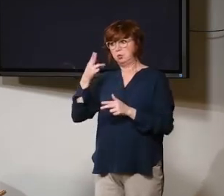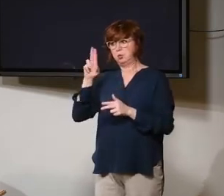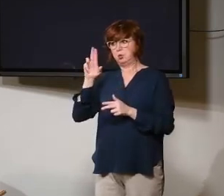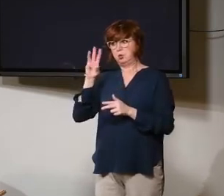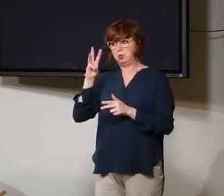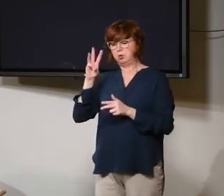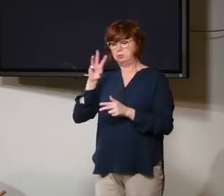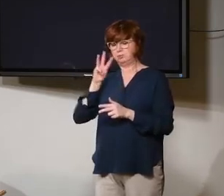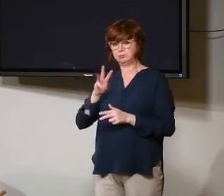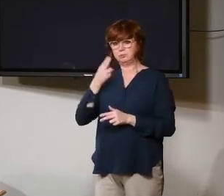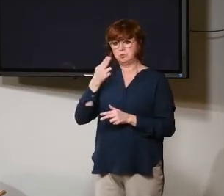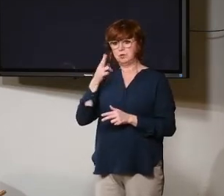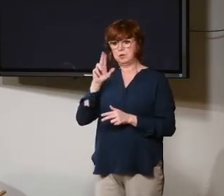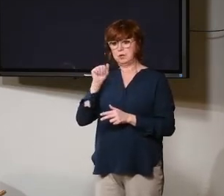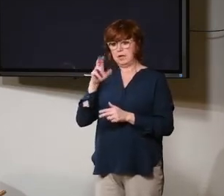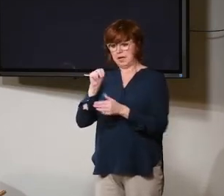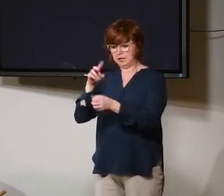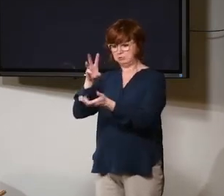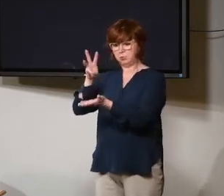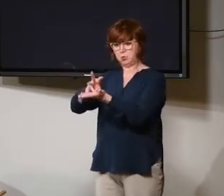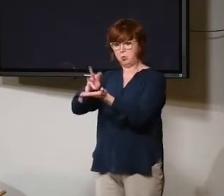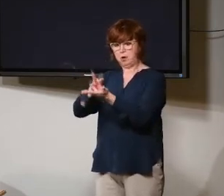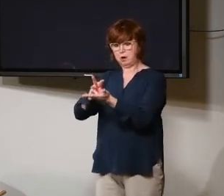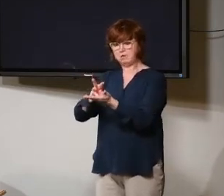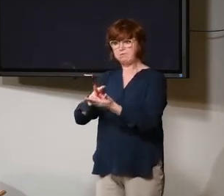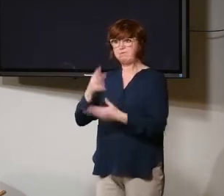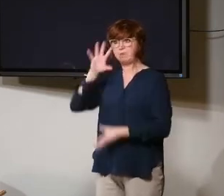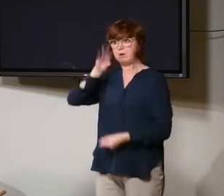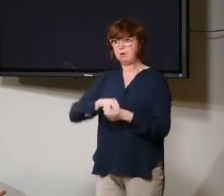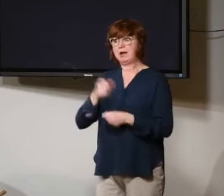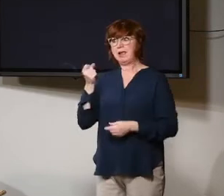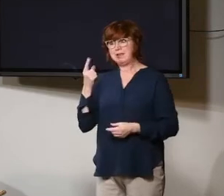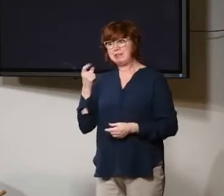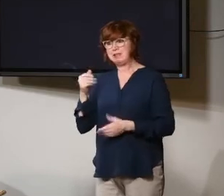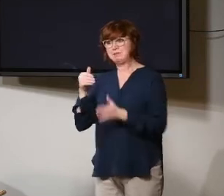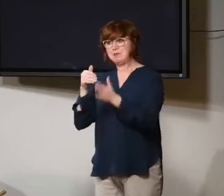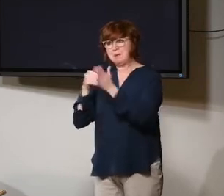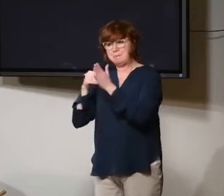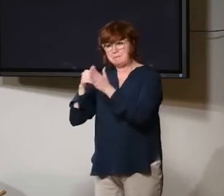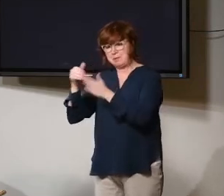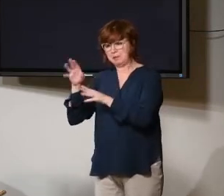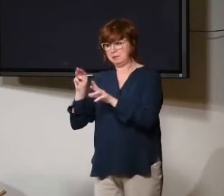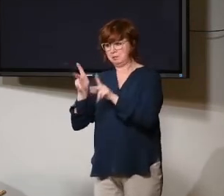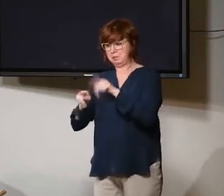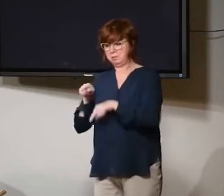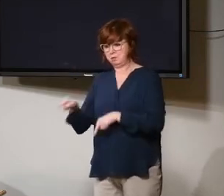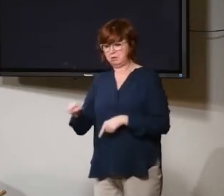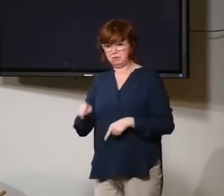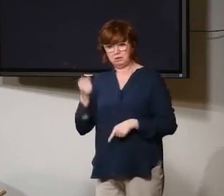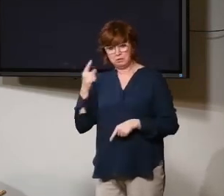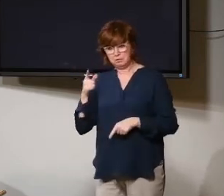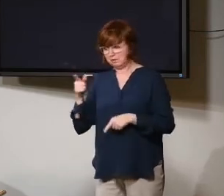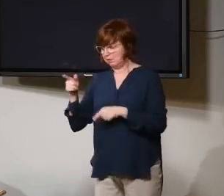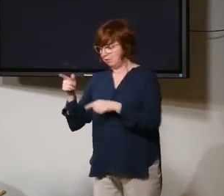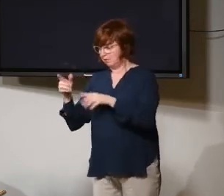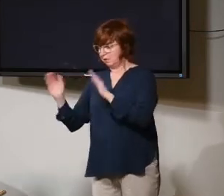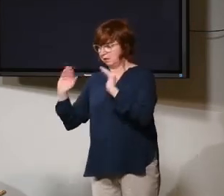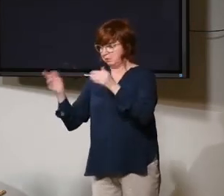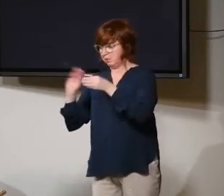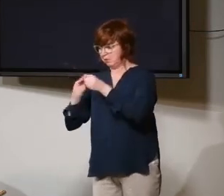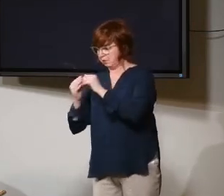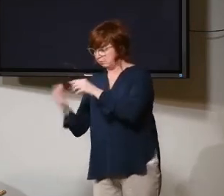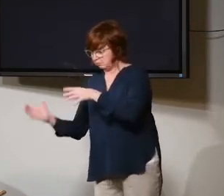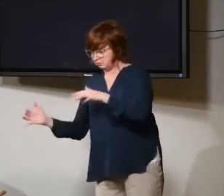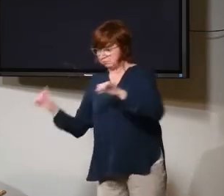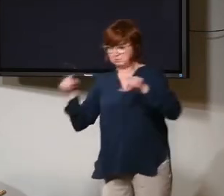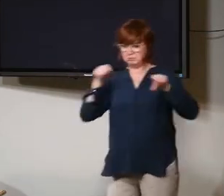11 million people. When you extrapolate that to Saskatchewan's numbers, understanding that Saskatchewan is a very different place than